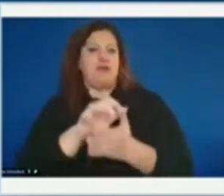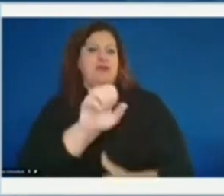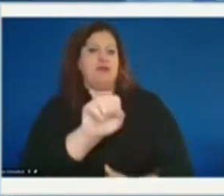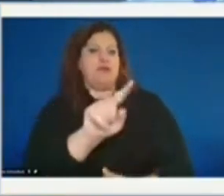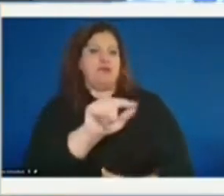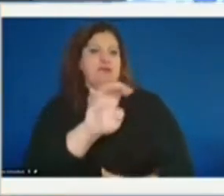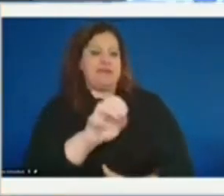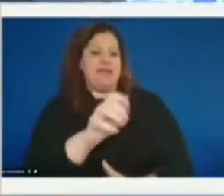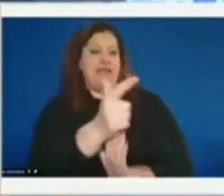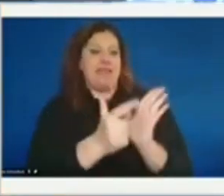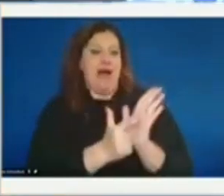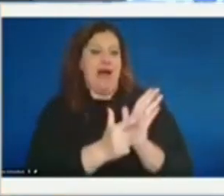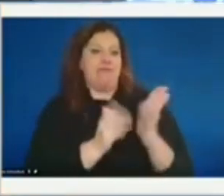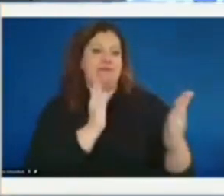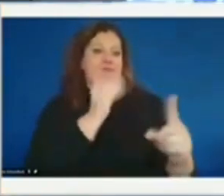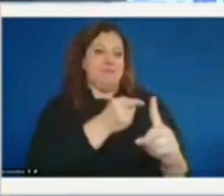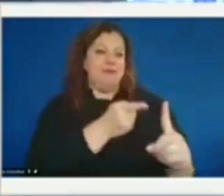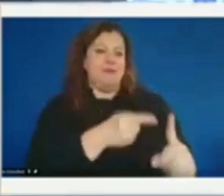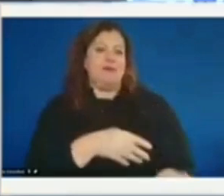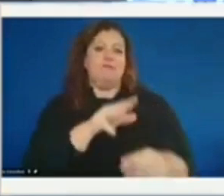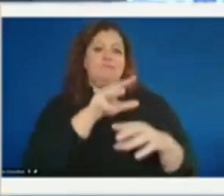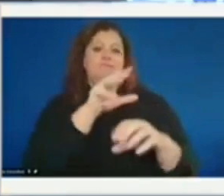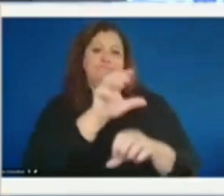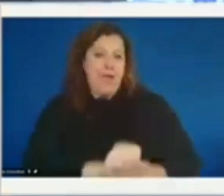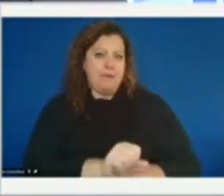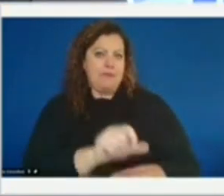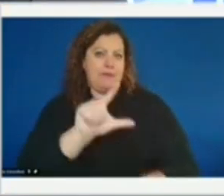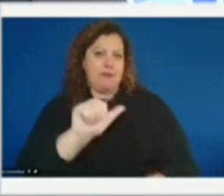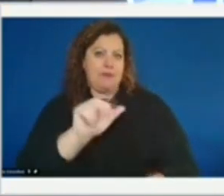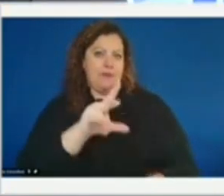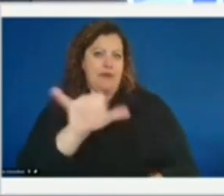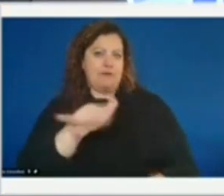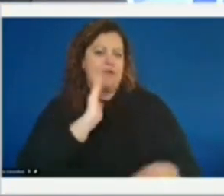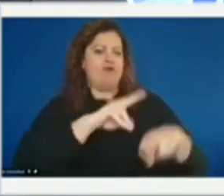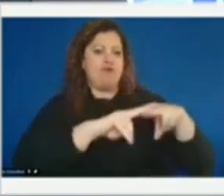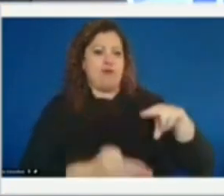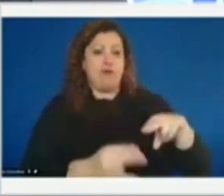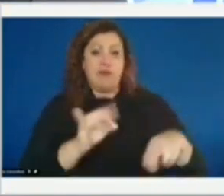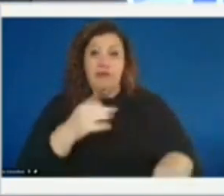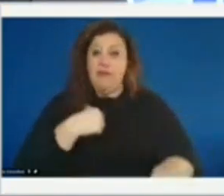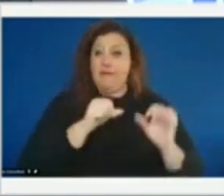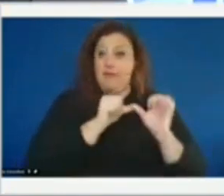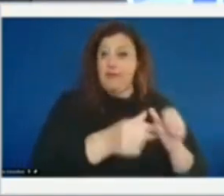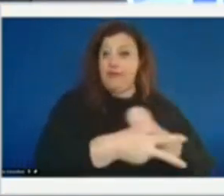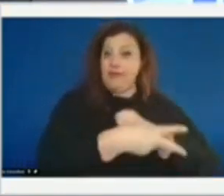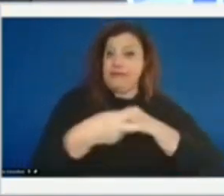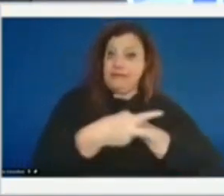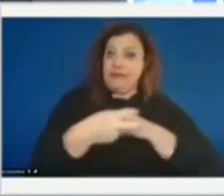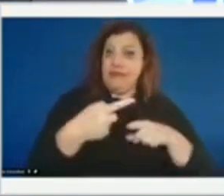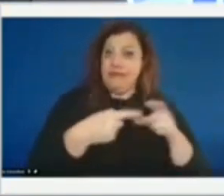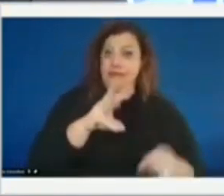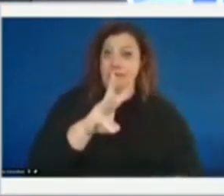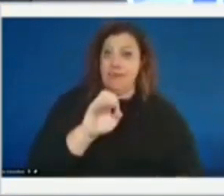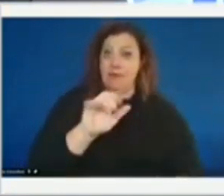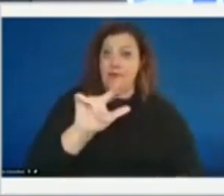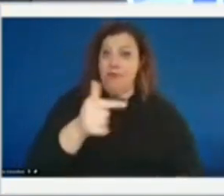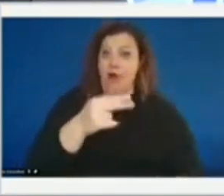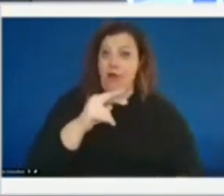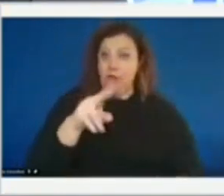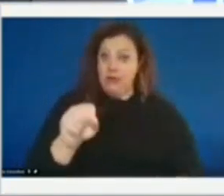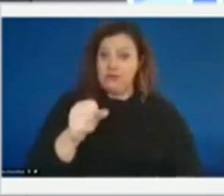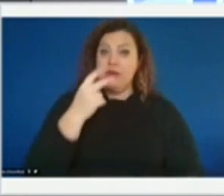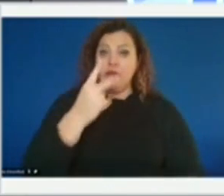larceny offenders will reduce the numbers over time. So if I continue to steal from a Walgreens and we continue to see you in